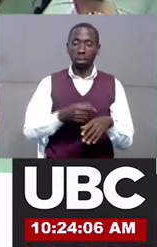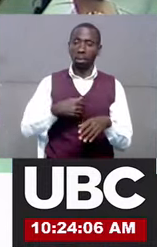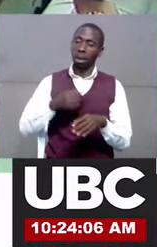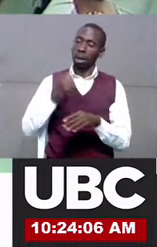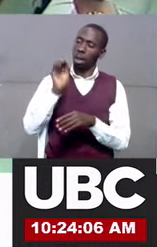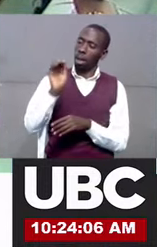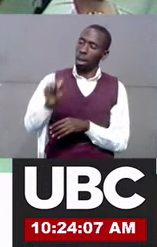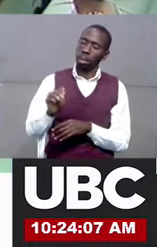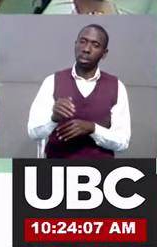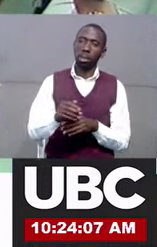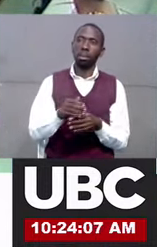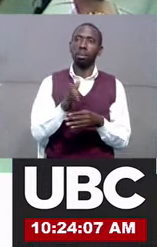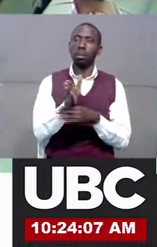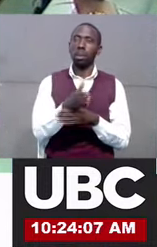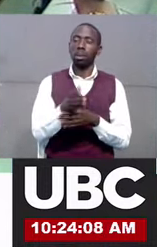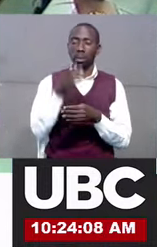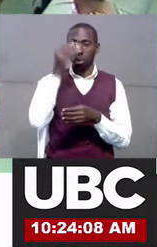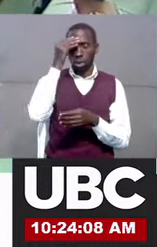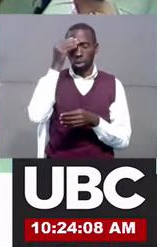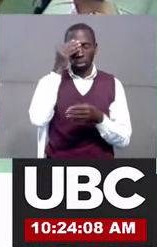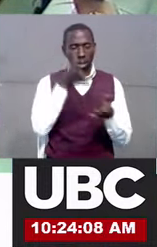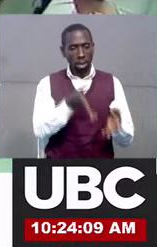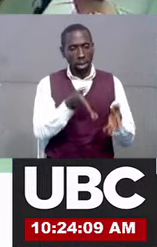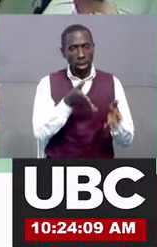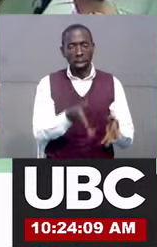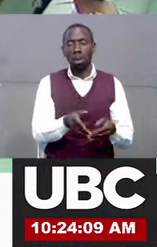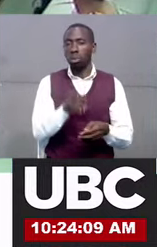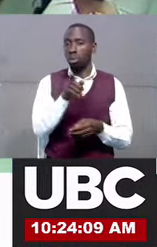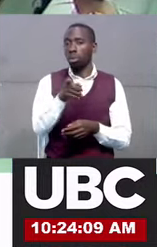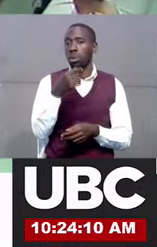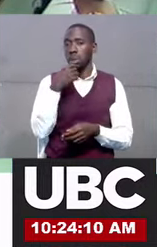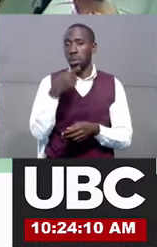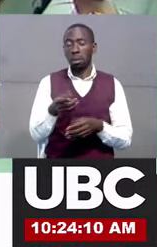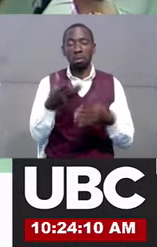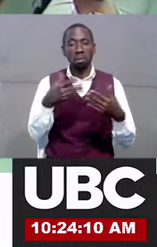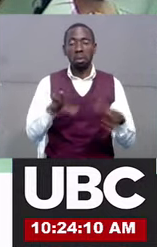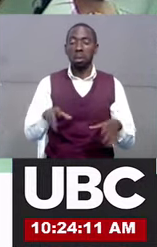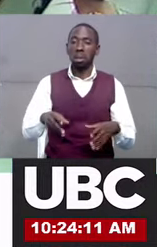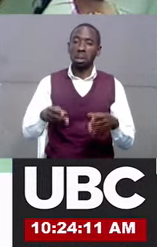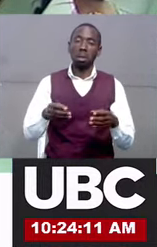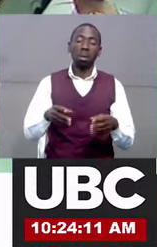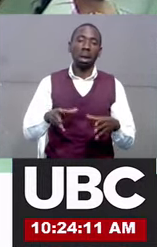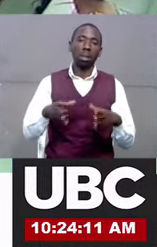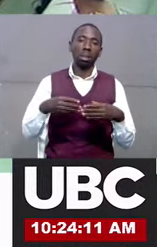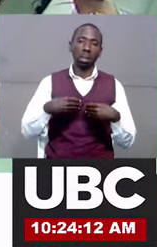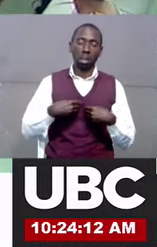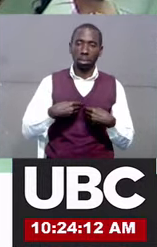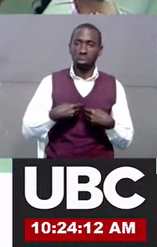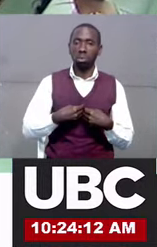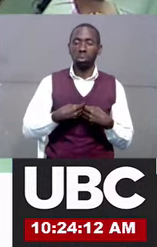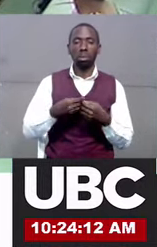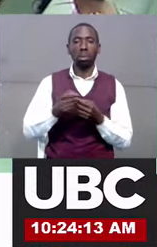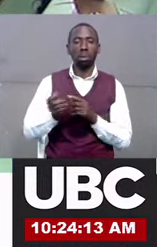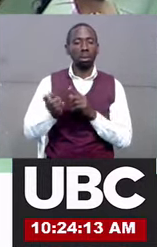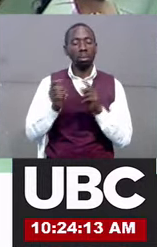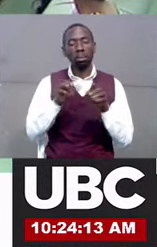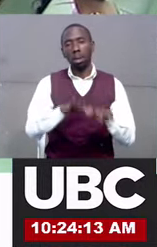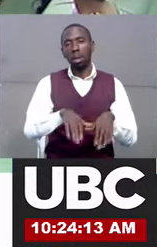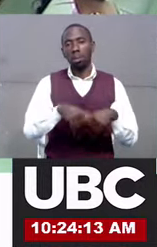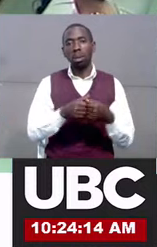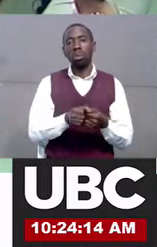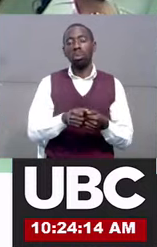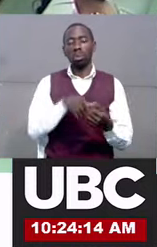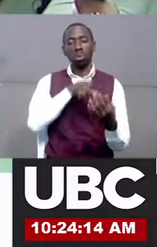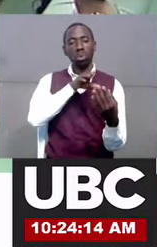of Education, you said that you had granted permission for her to attend Parliament on Zoom. But the fact that we